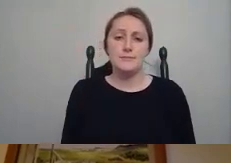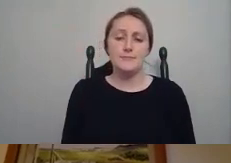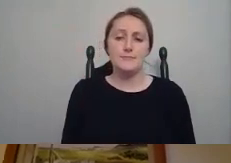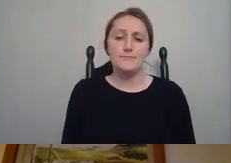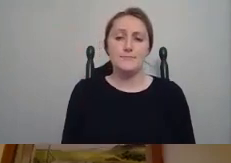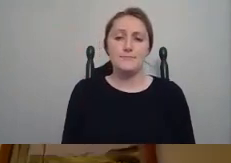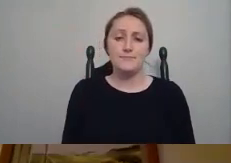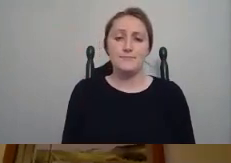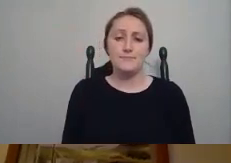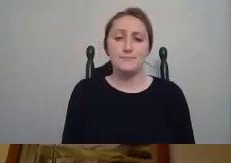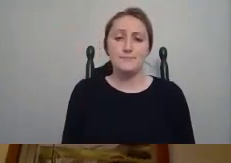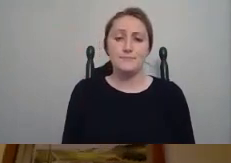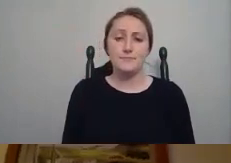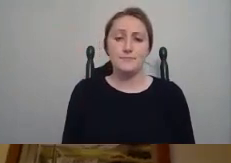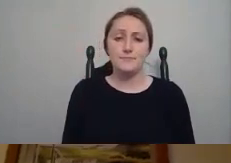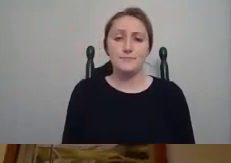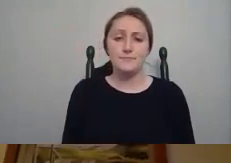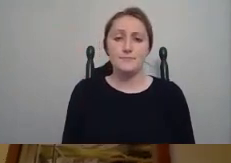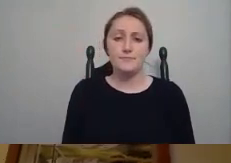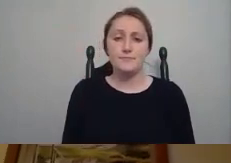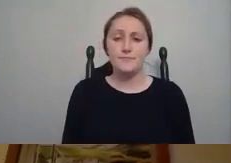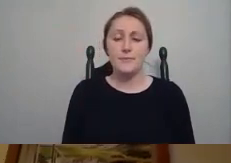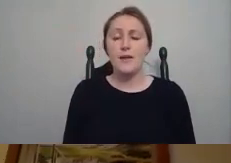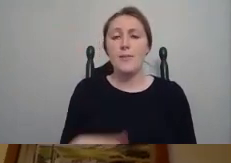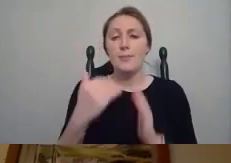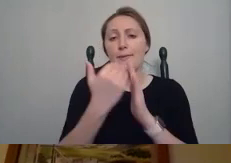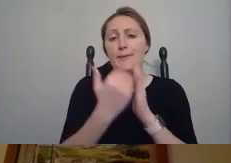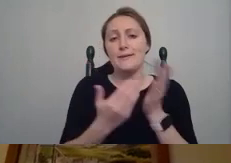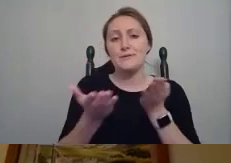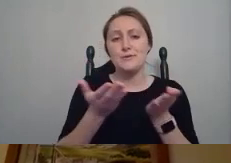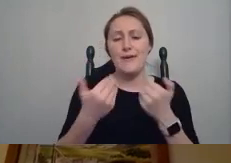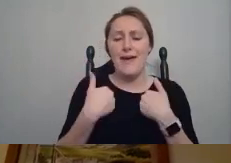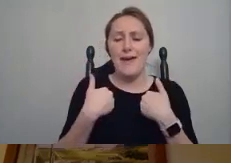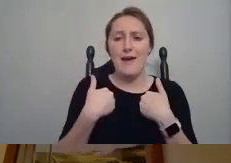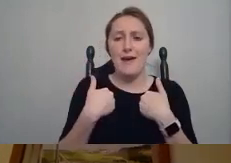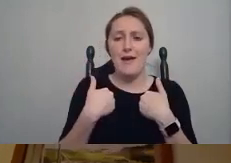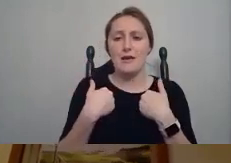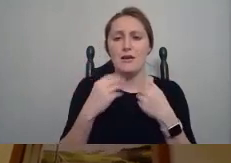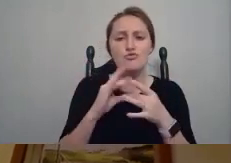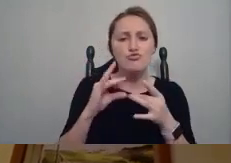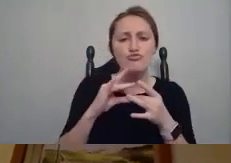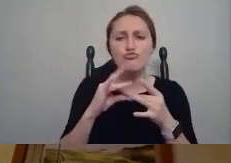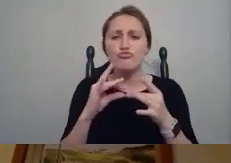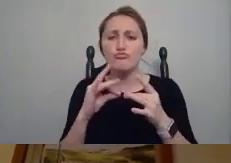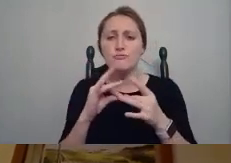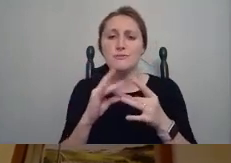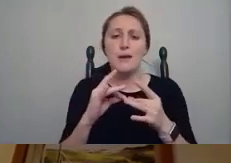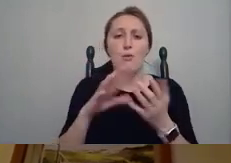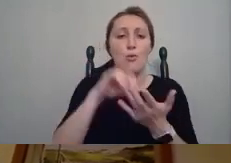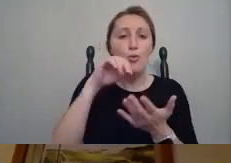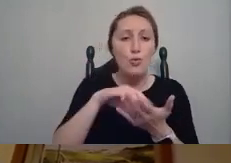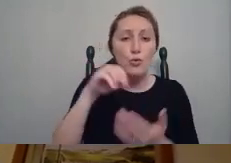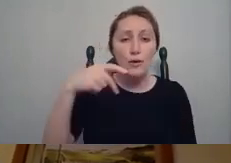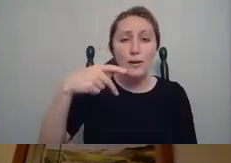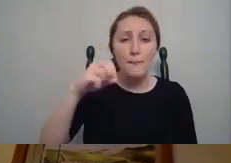and there was some chatter on the listserv earlier about learning pods and